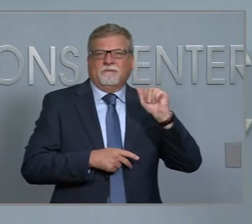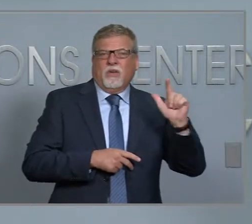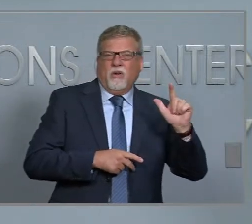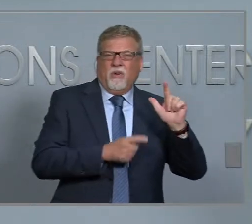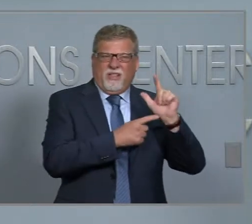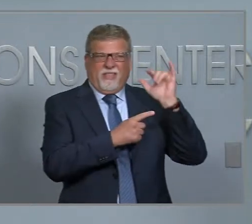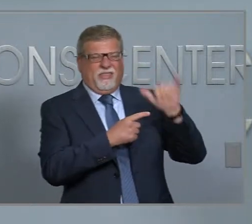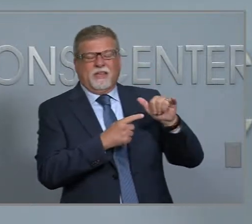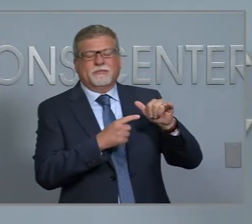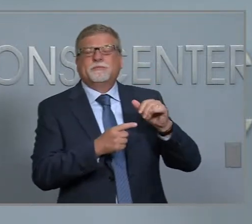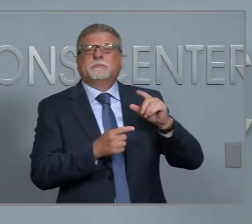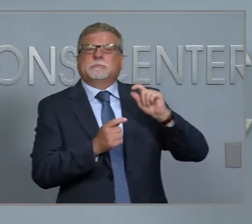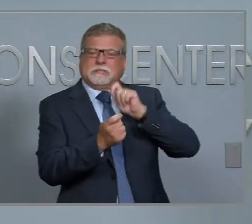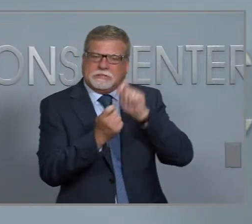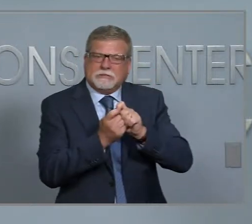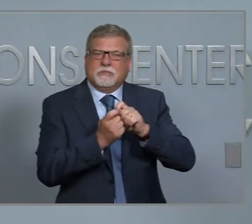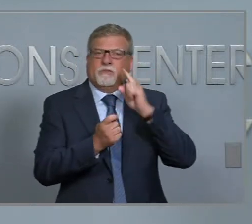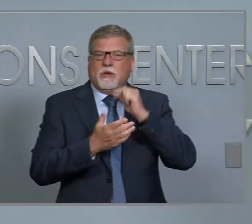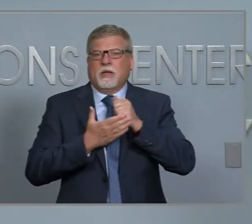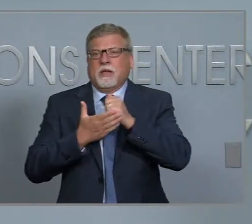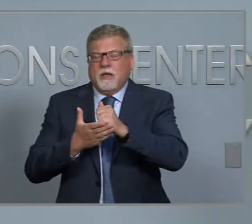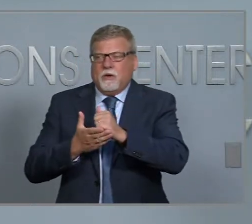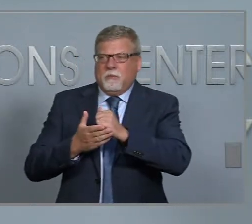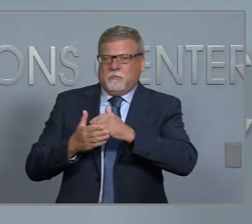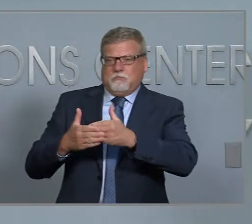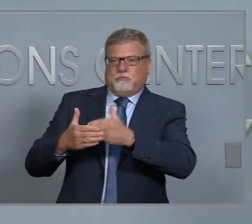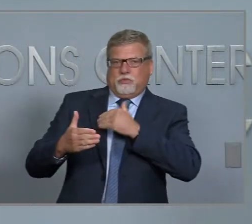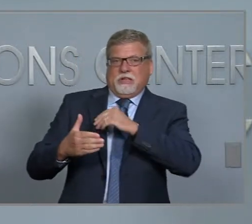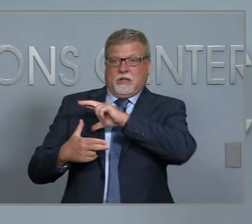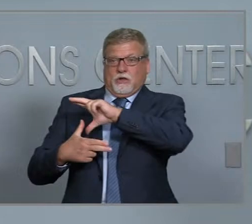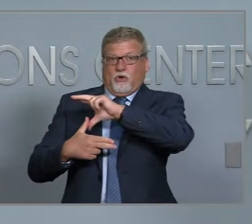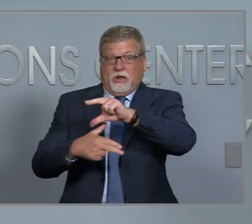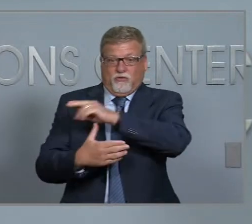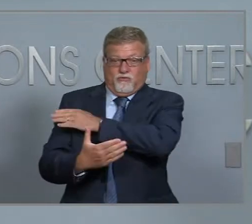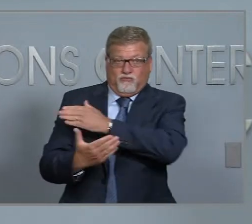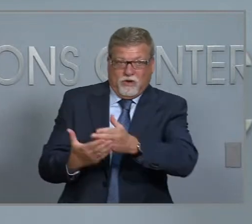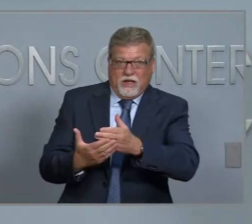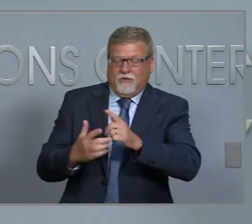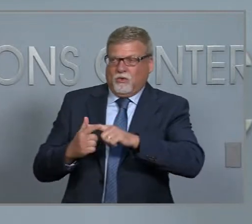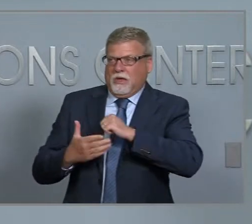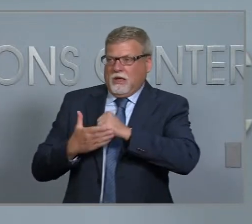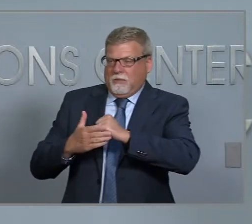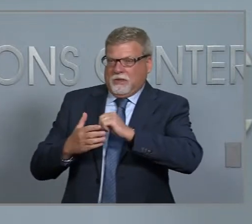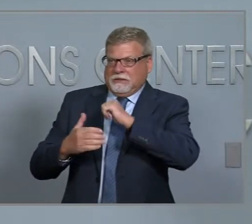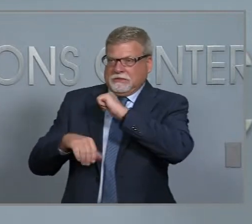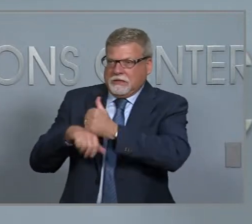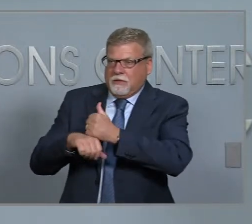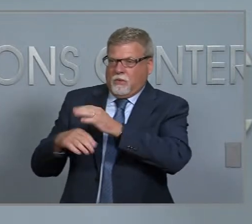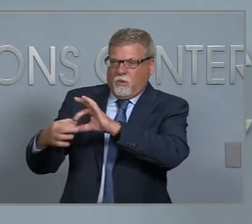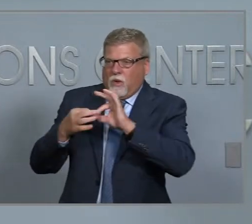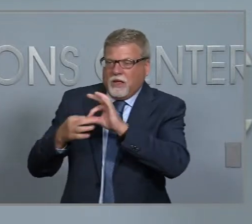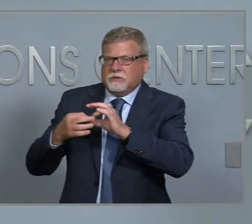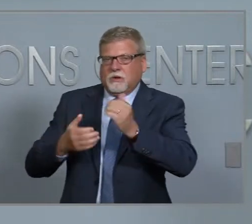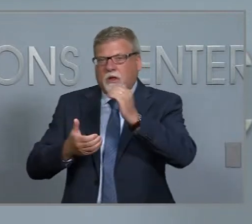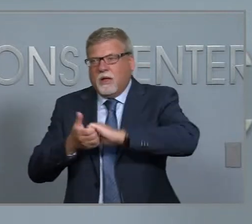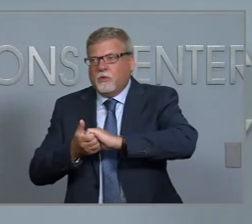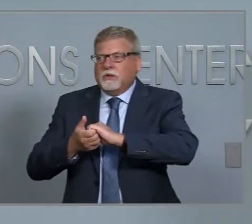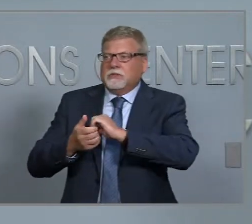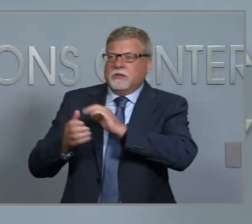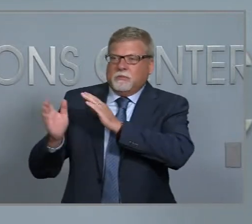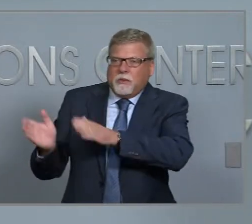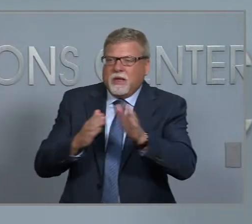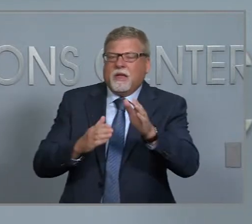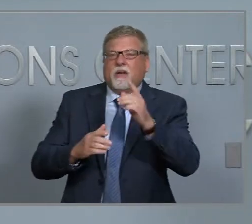to, I think, try to jumpstart and get ahead of some of the coordination and collaboration that needed to happen with our federal partners for the